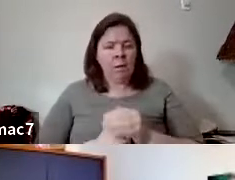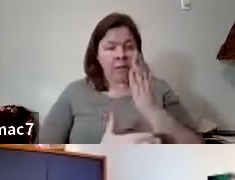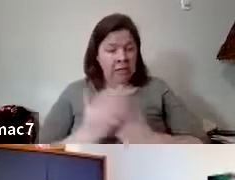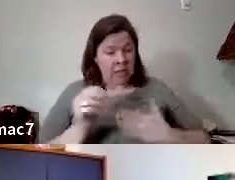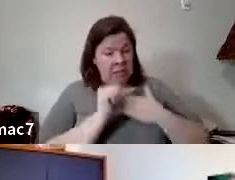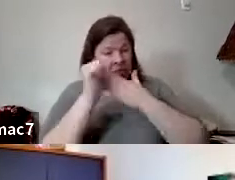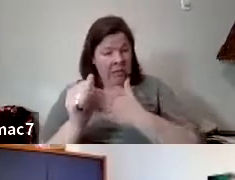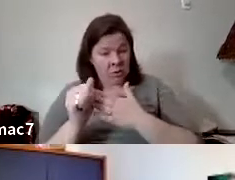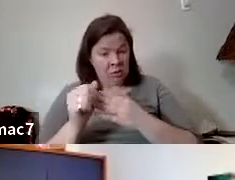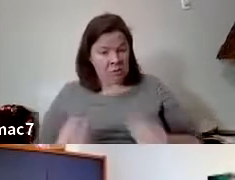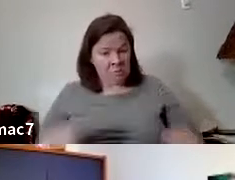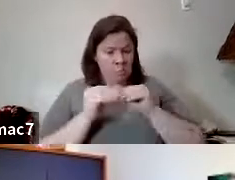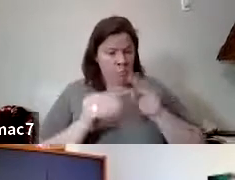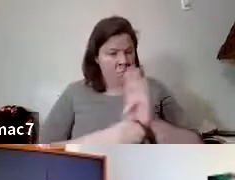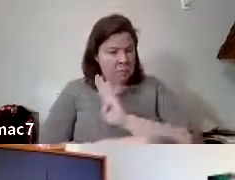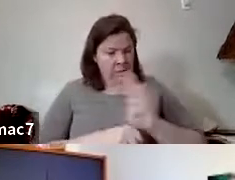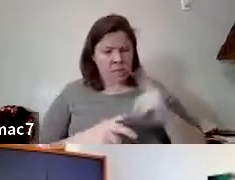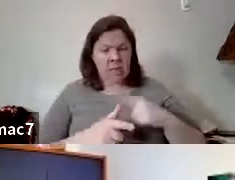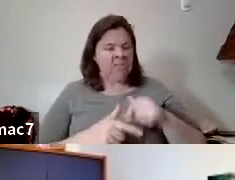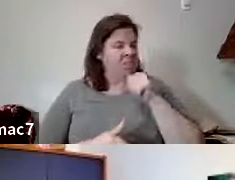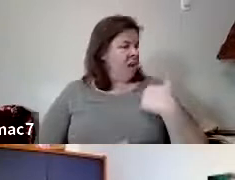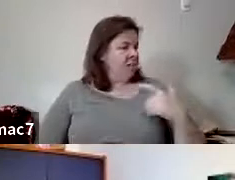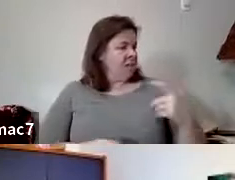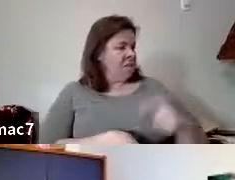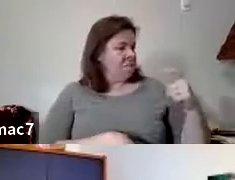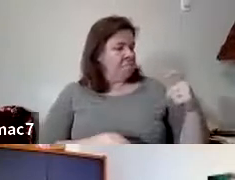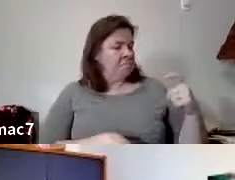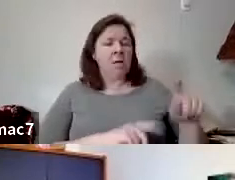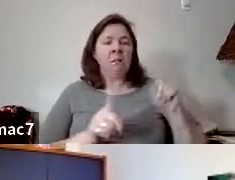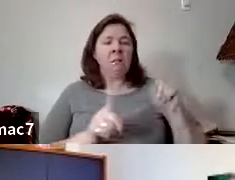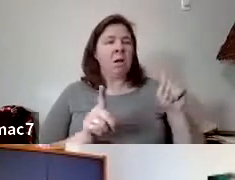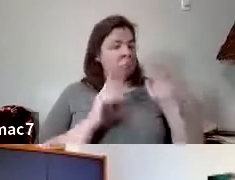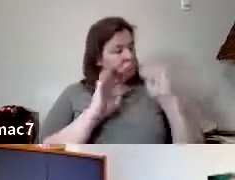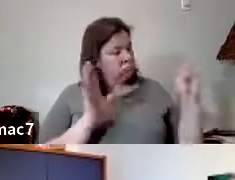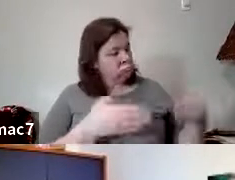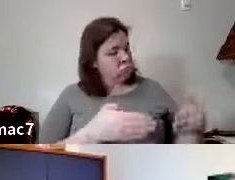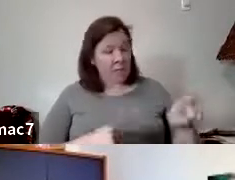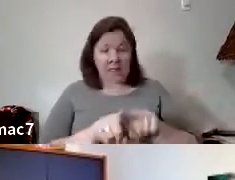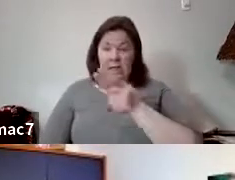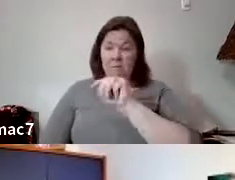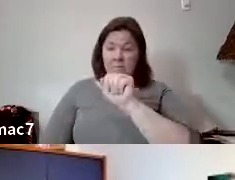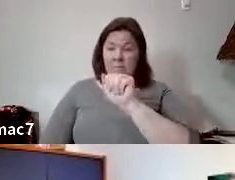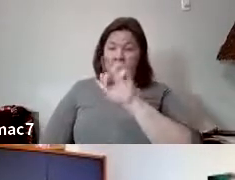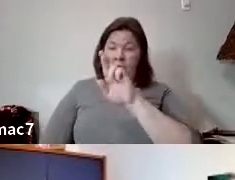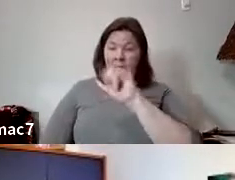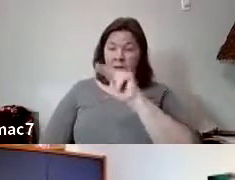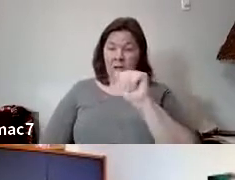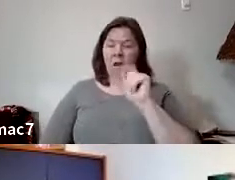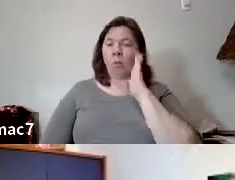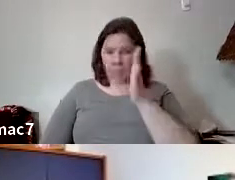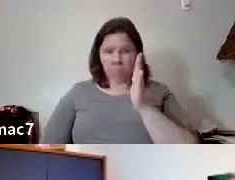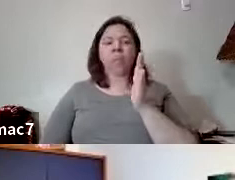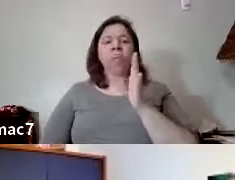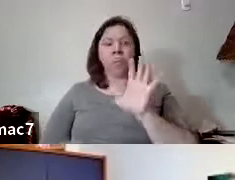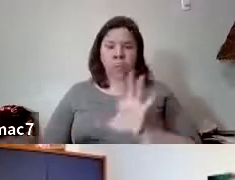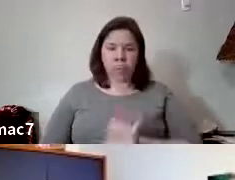are maybe more busy and don't have time to devote as much as somebody like Marina, but yeah, you